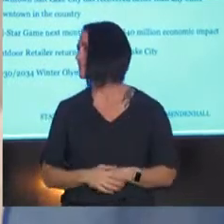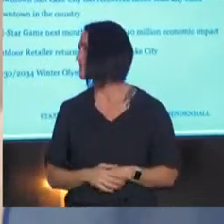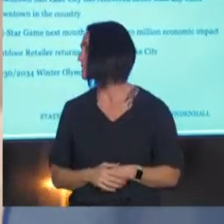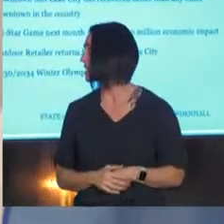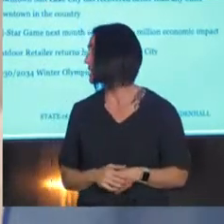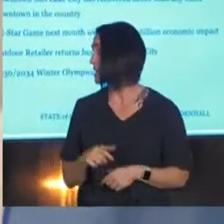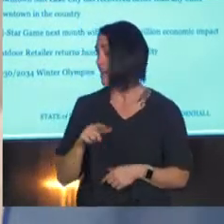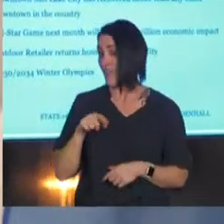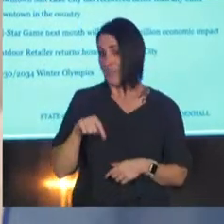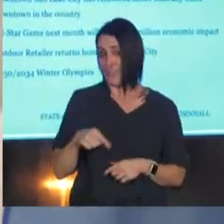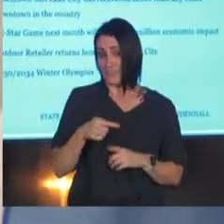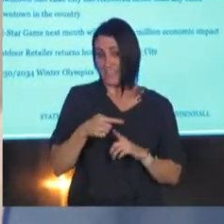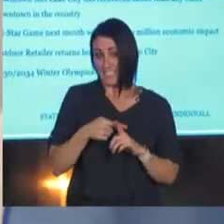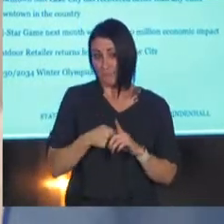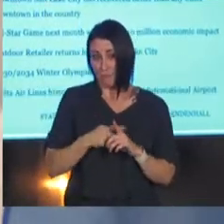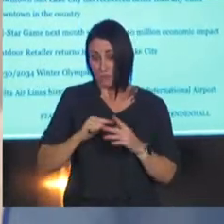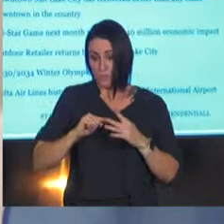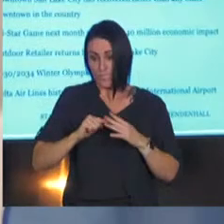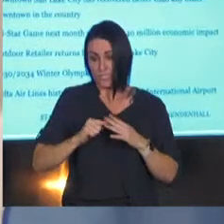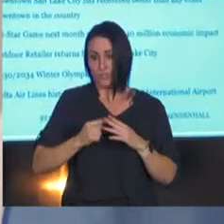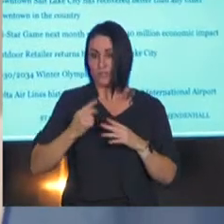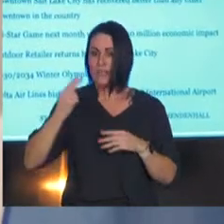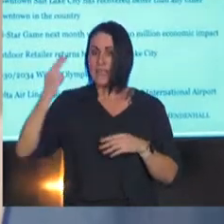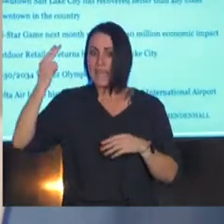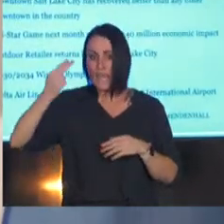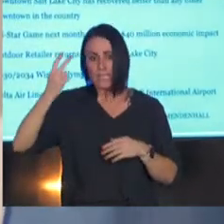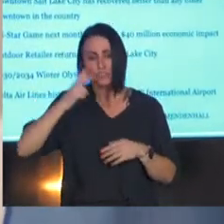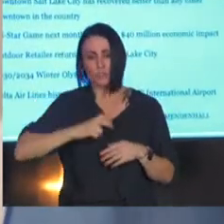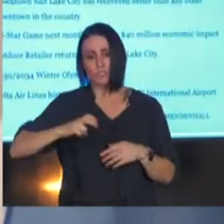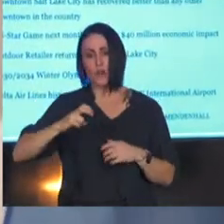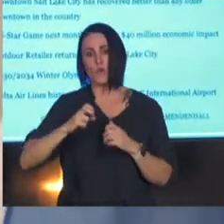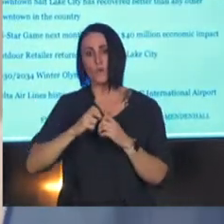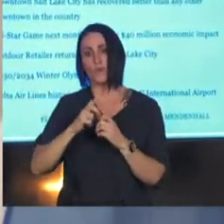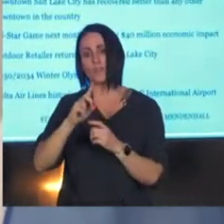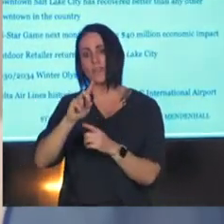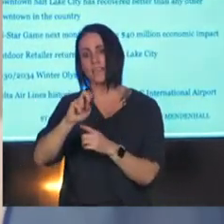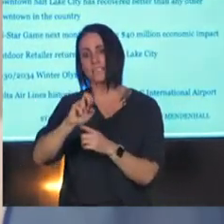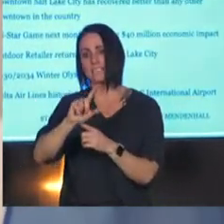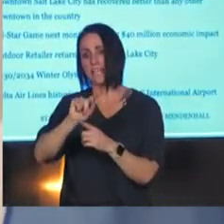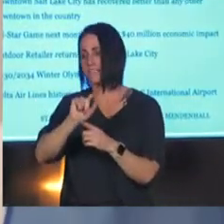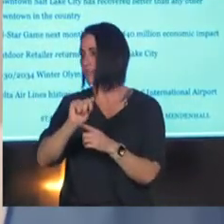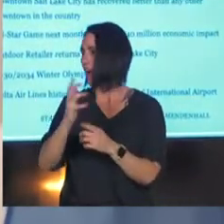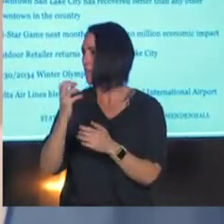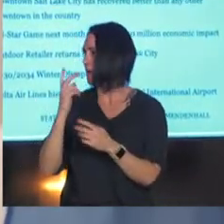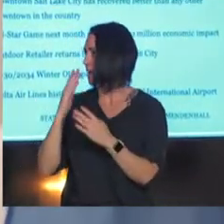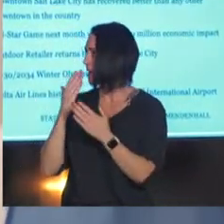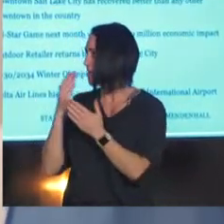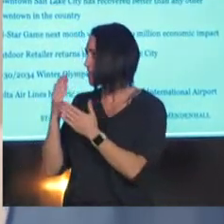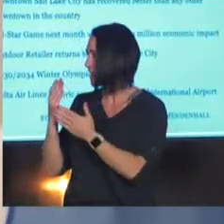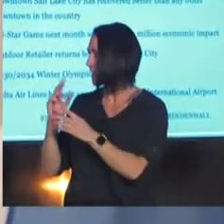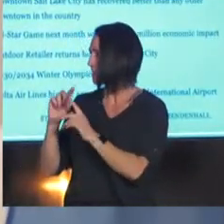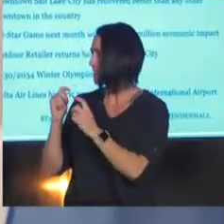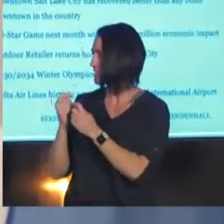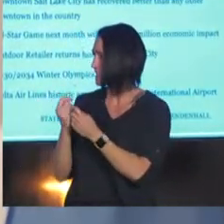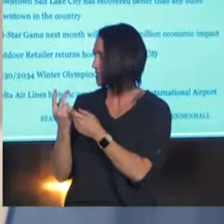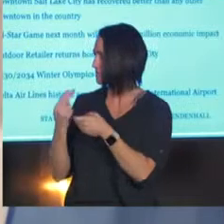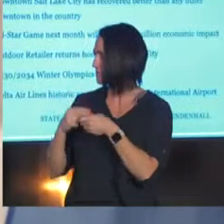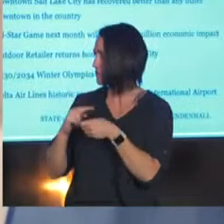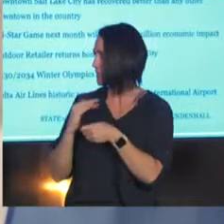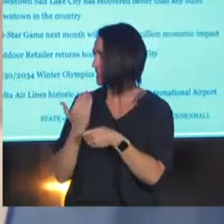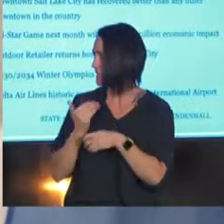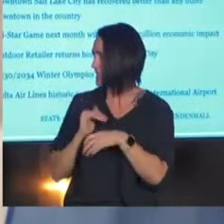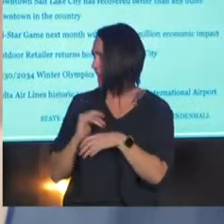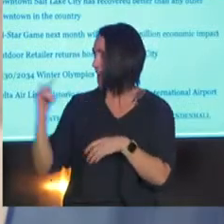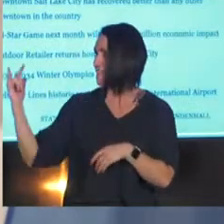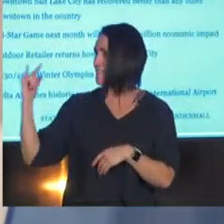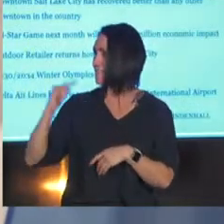Just this month, we embarked on a historic journey with Delta Airlines, and I want to thank their team for being here with us tonight and flying